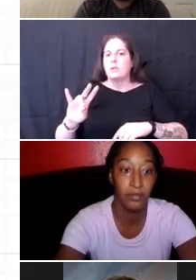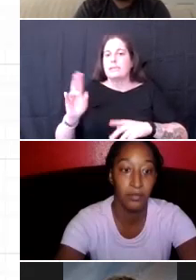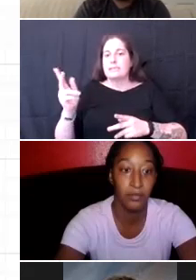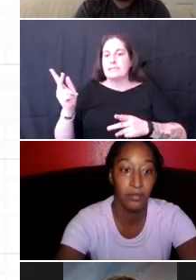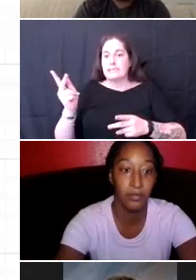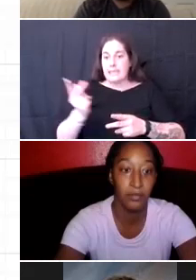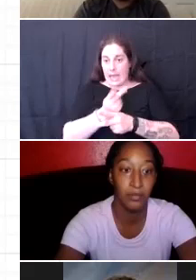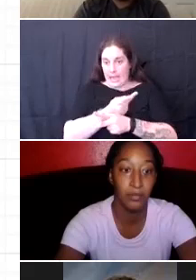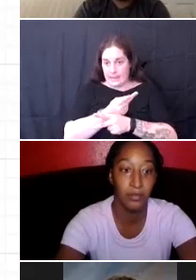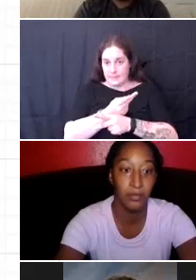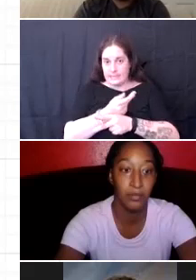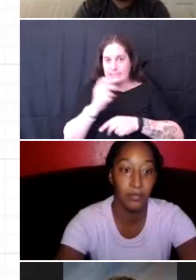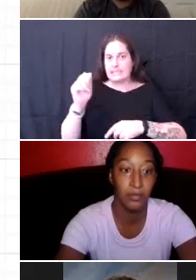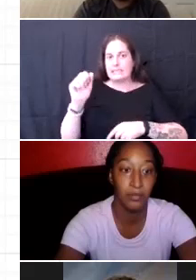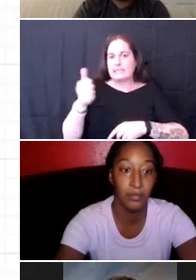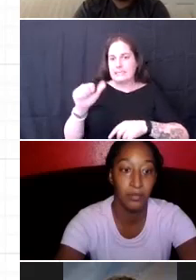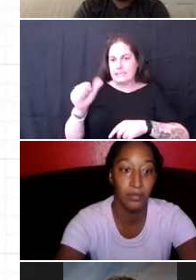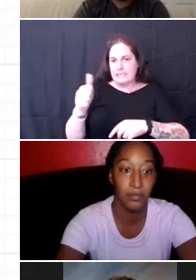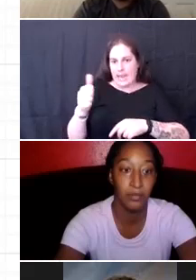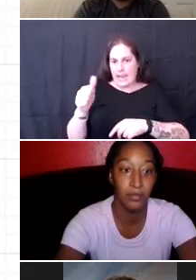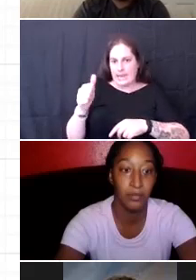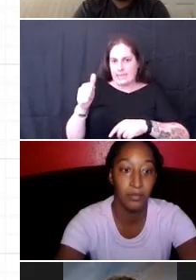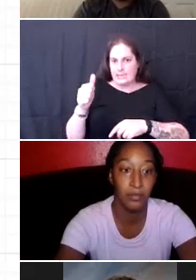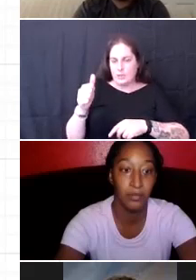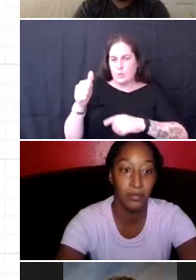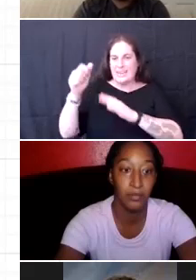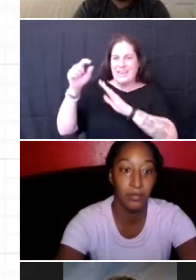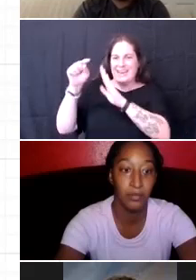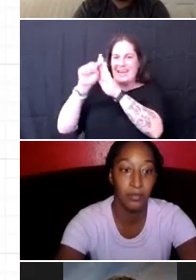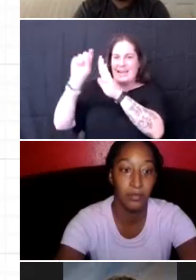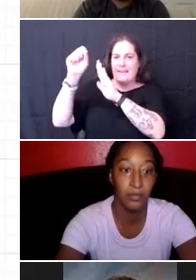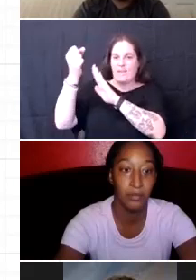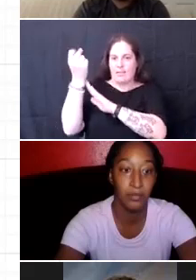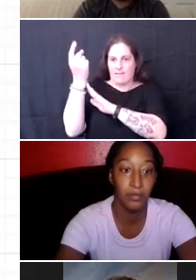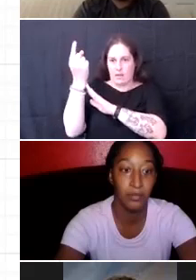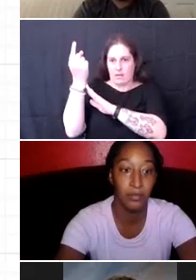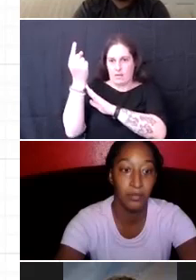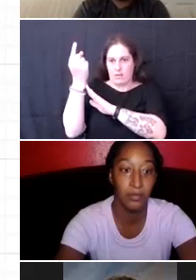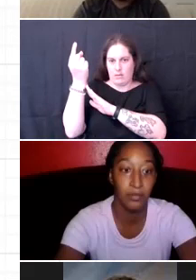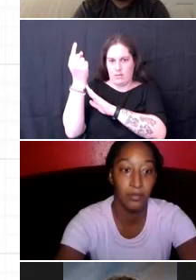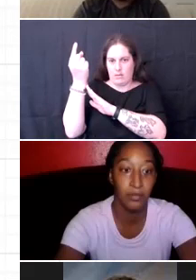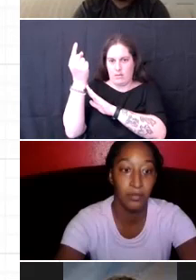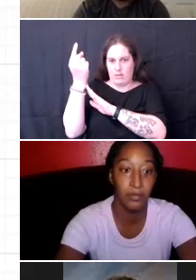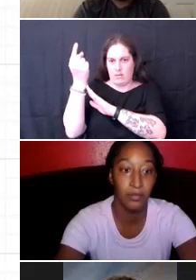times 10 to the negative 11.